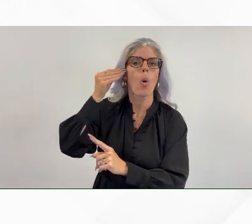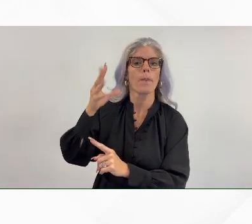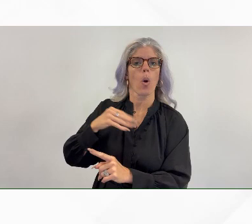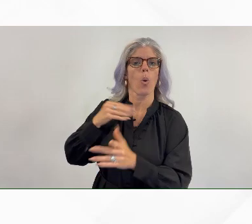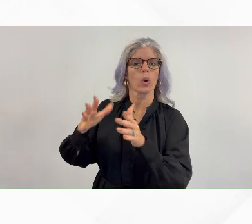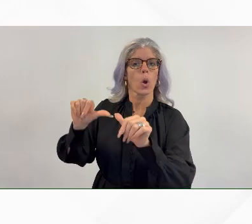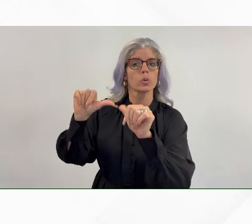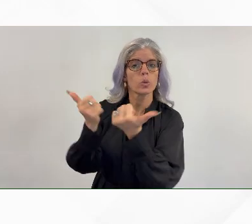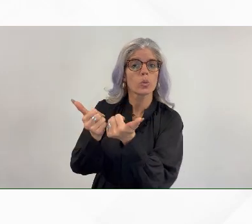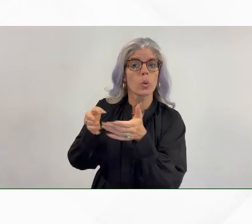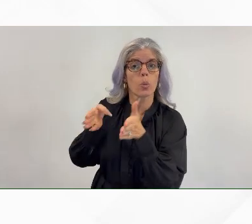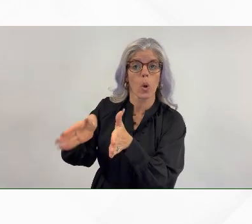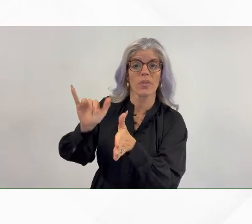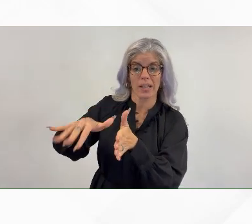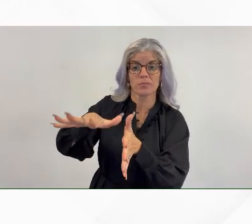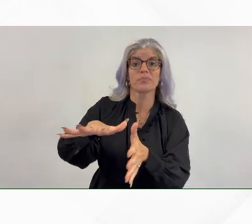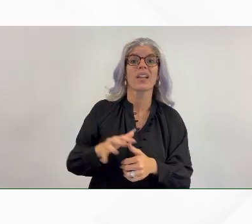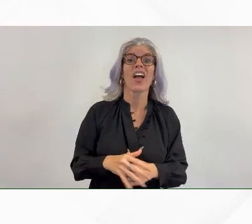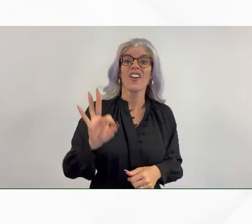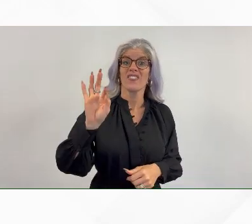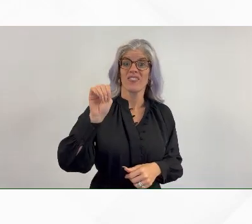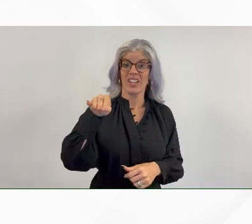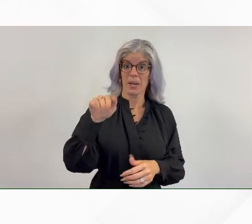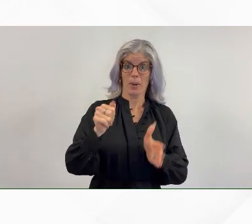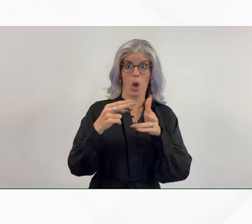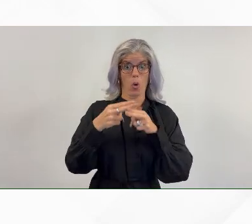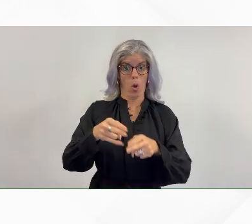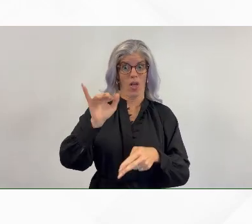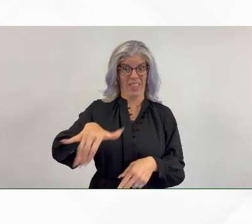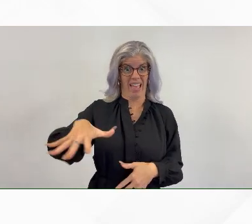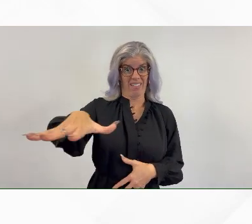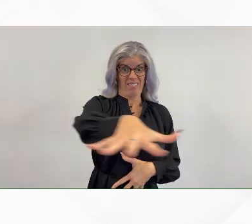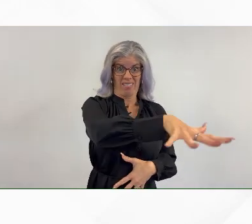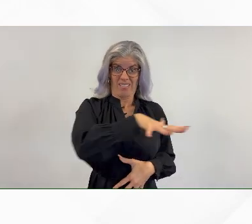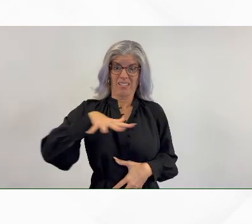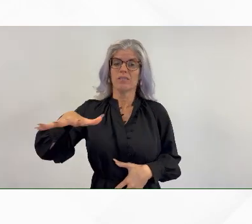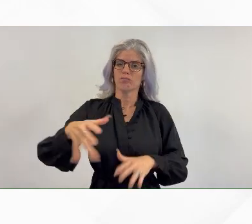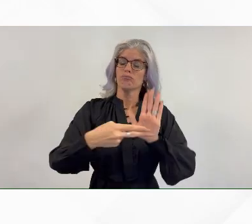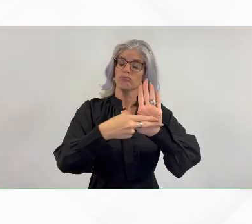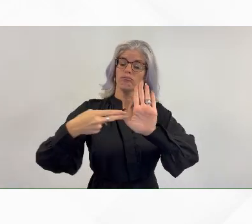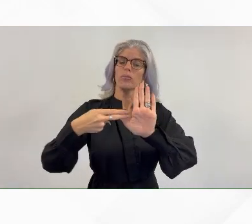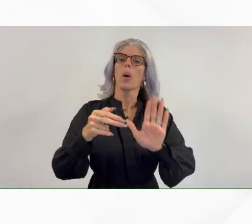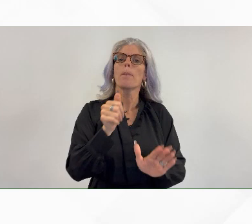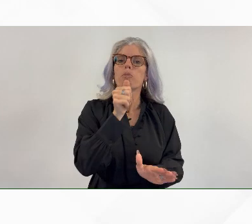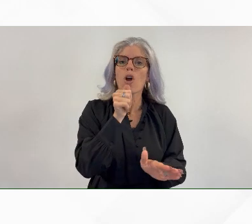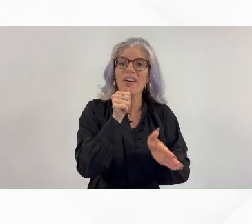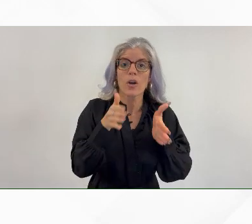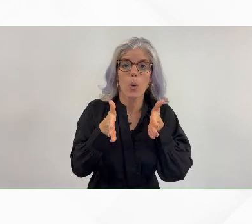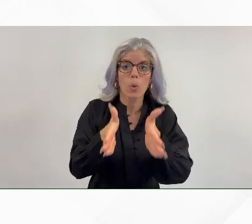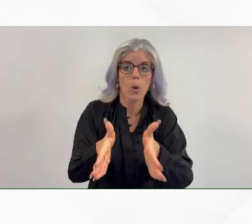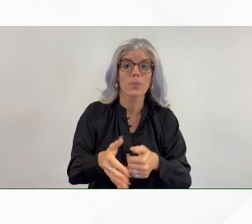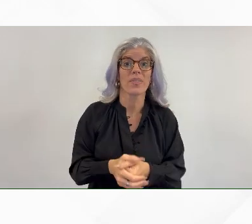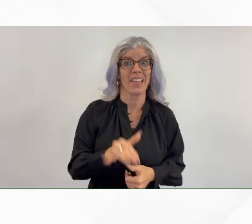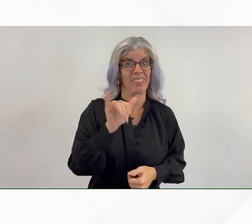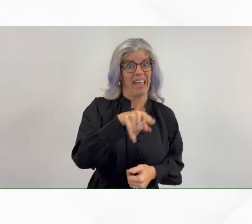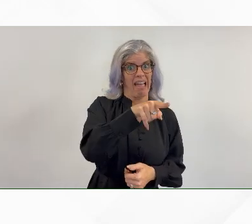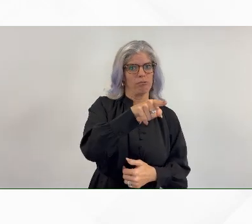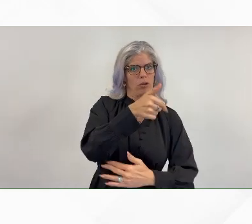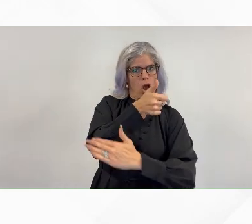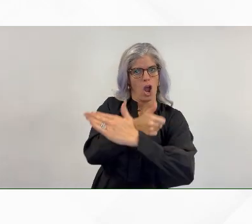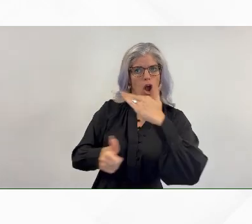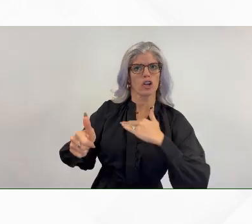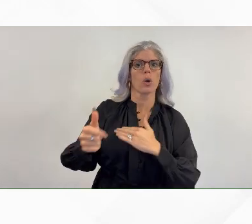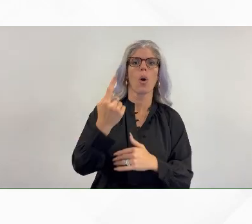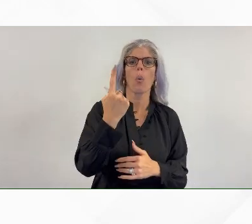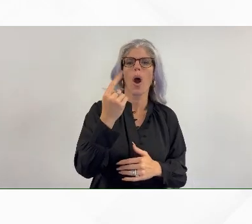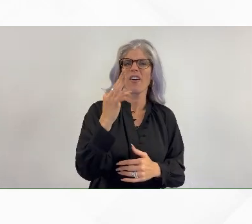those that are open to the public and those that are rarely used or have limited public access. For private roads to be